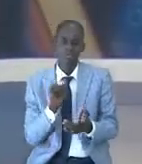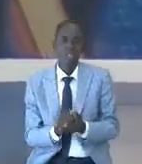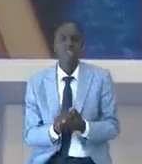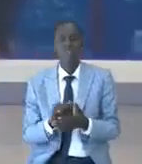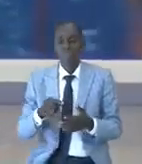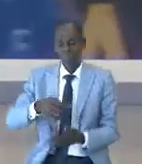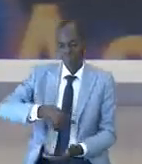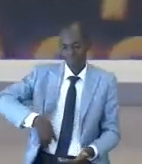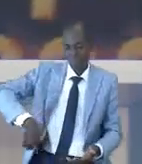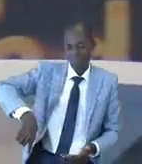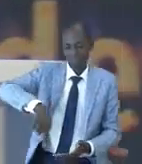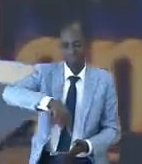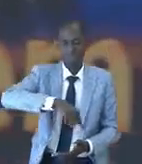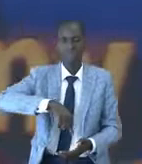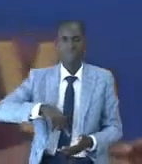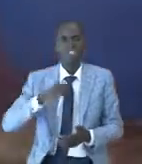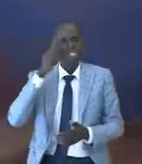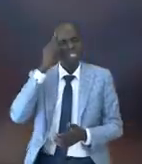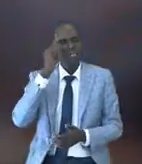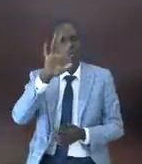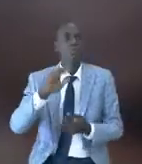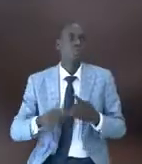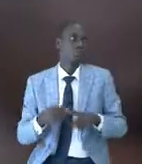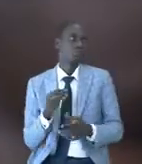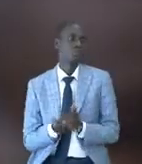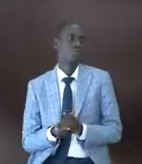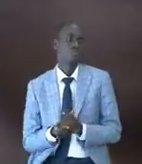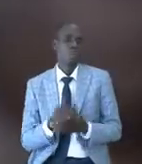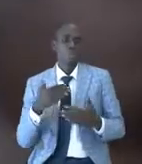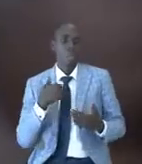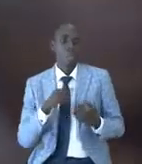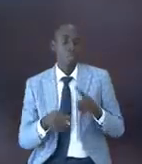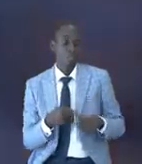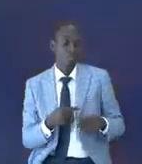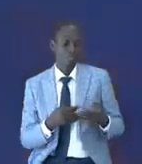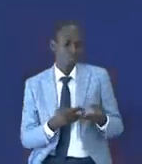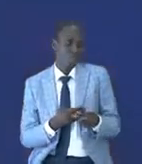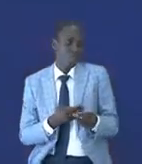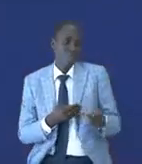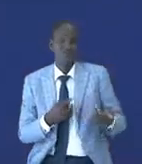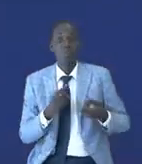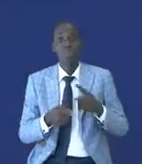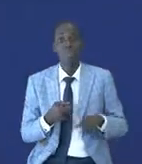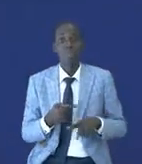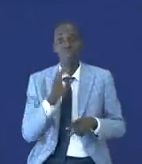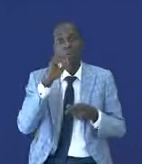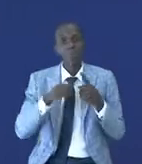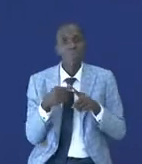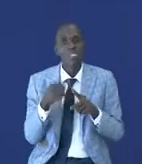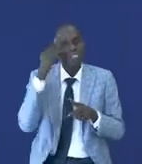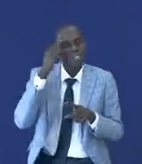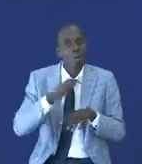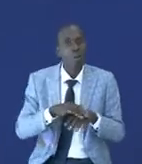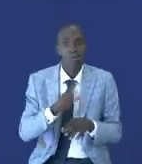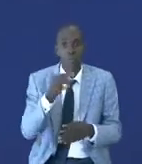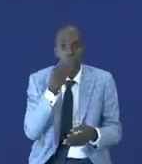friends you have. Friends of a little circle. They can only think of breakfast and